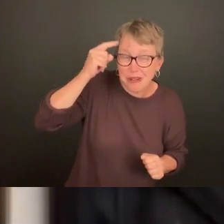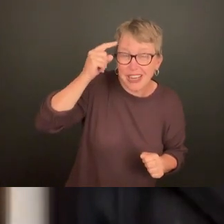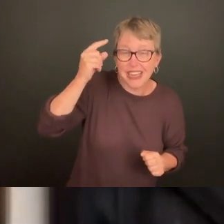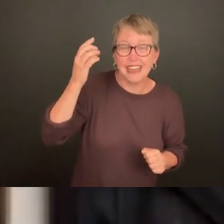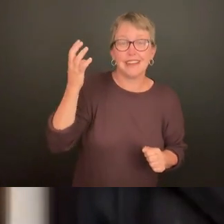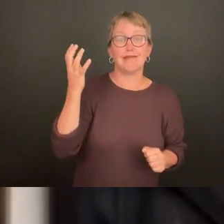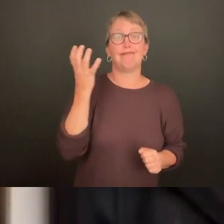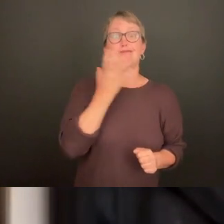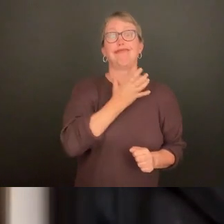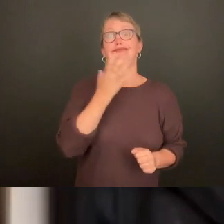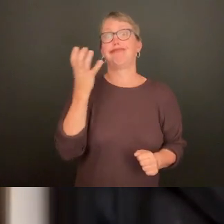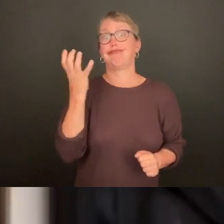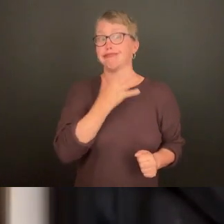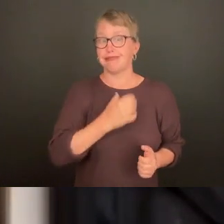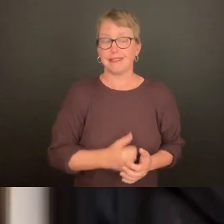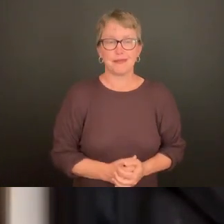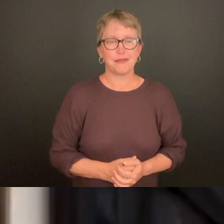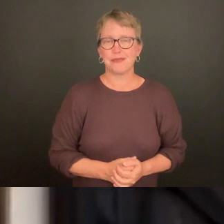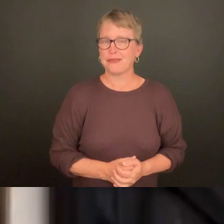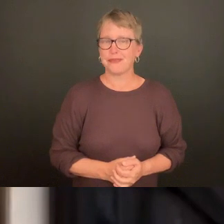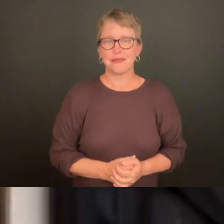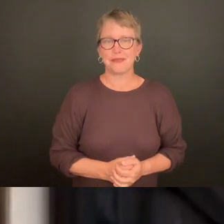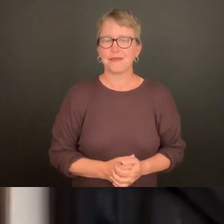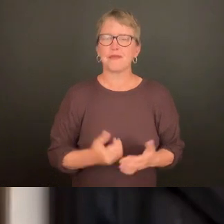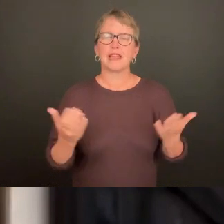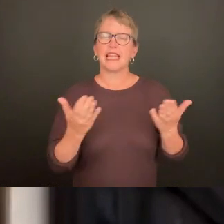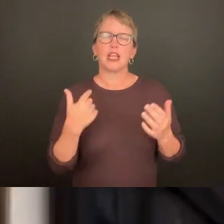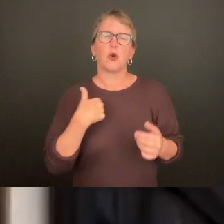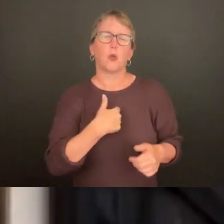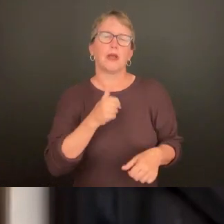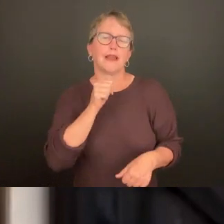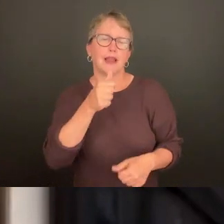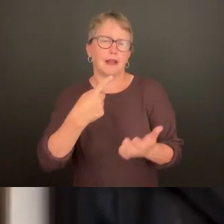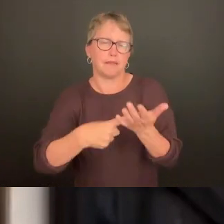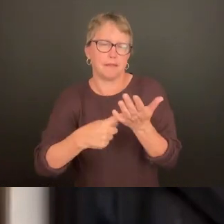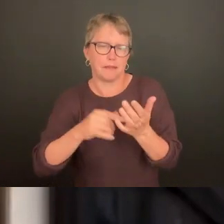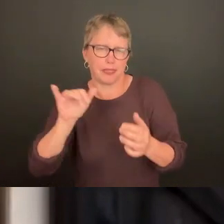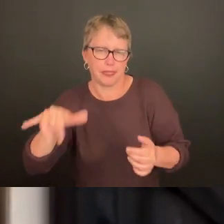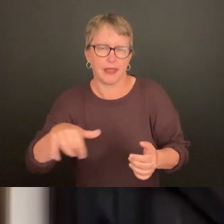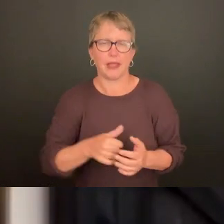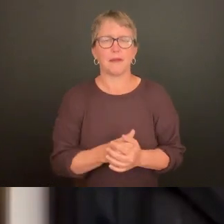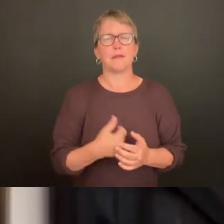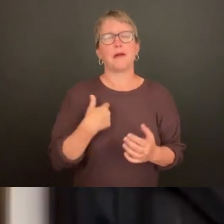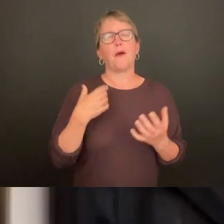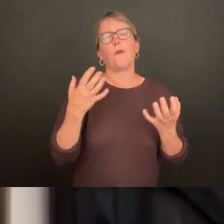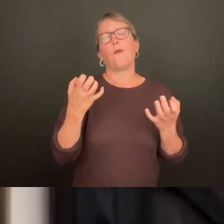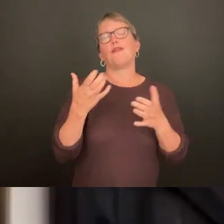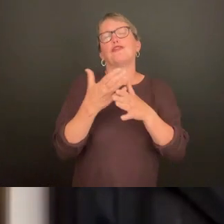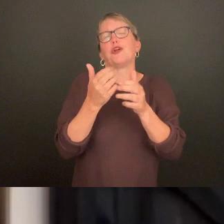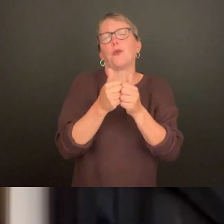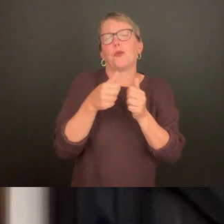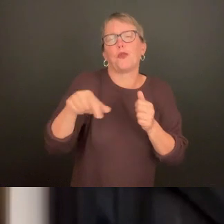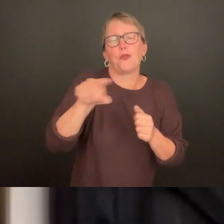not a talk about that, but I just wanted to share with you that was something that was interesting that was running through being a college professor.